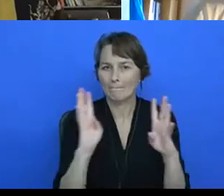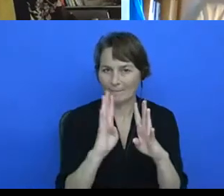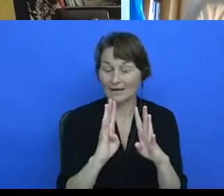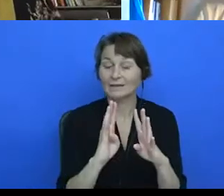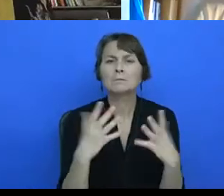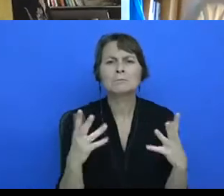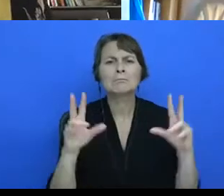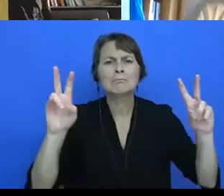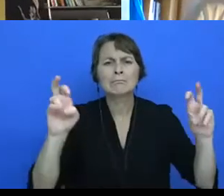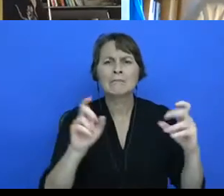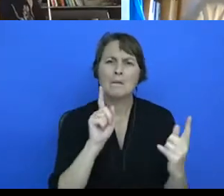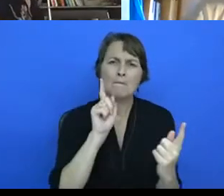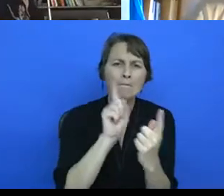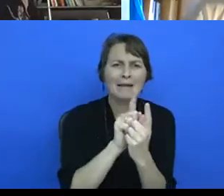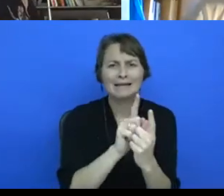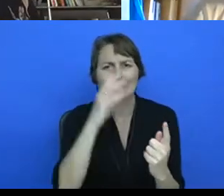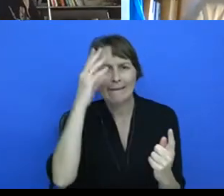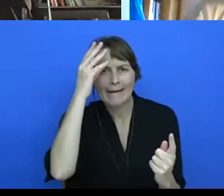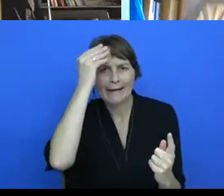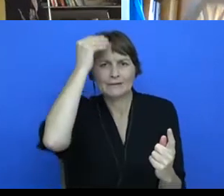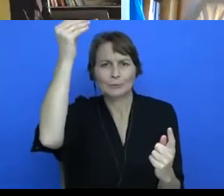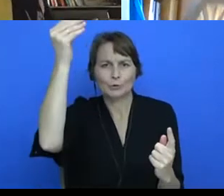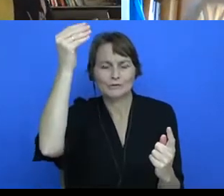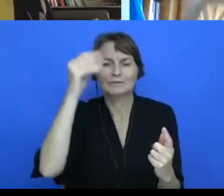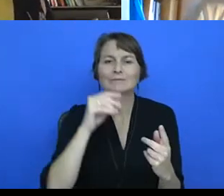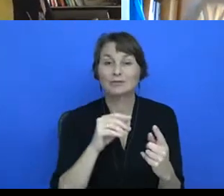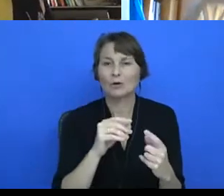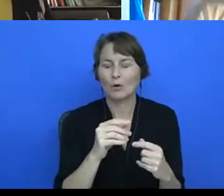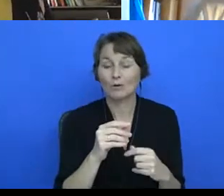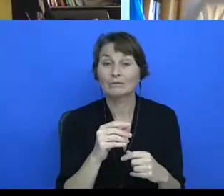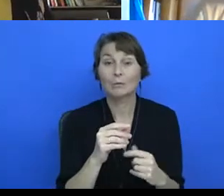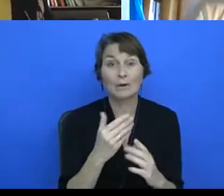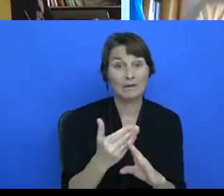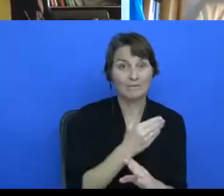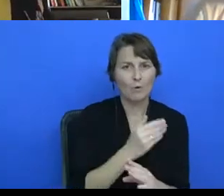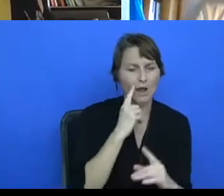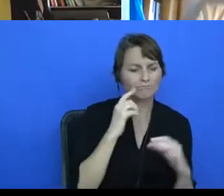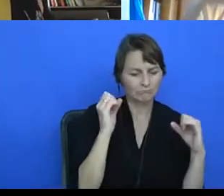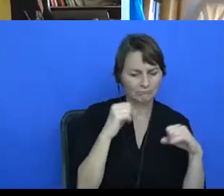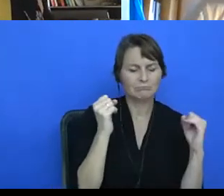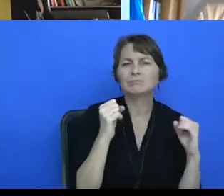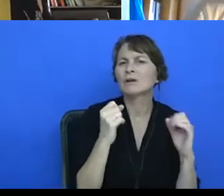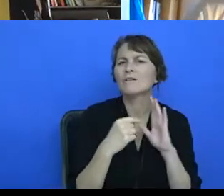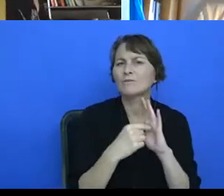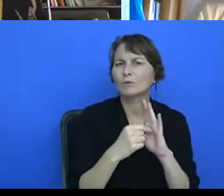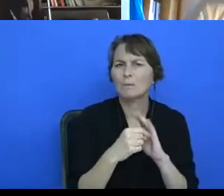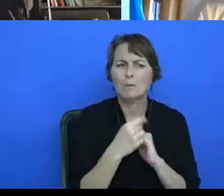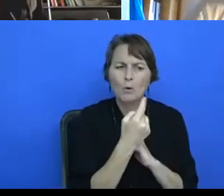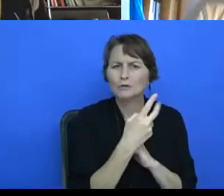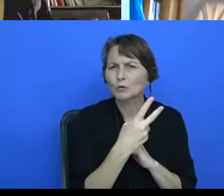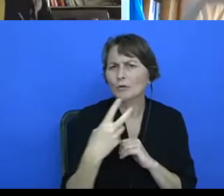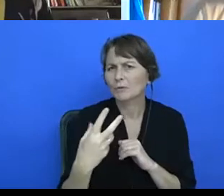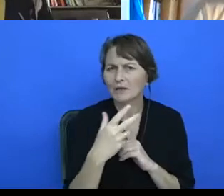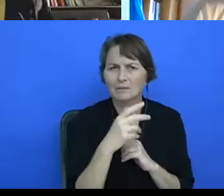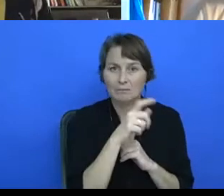with 2 of the 4 keynote speakers that they will definitely be there. If you want to talk to Bodo Winter, then meet him at 4 p.m.